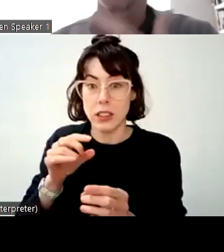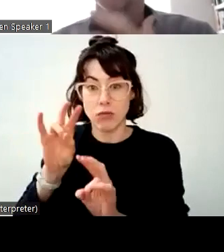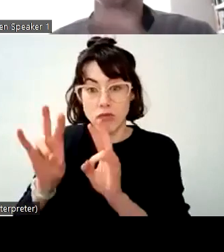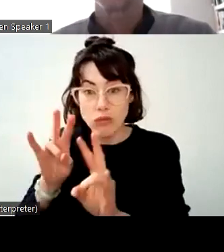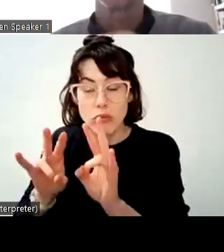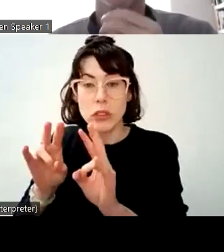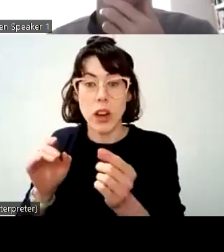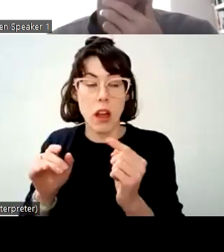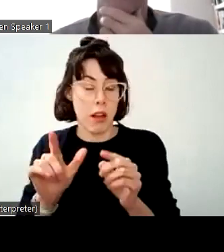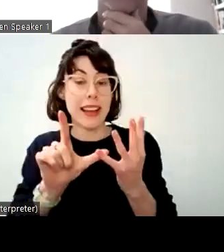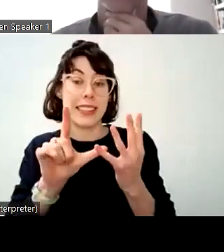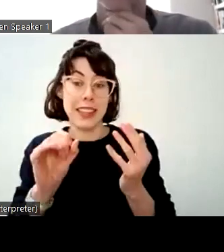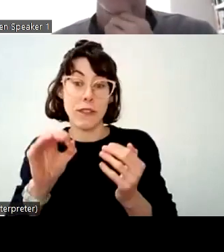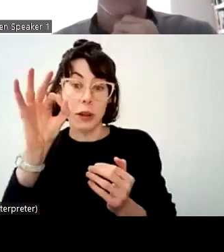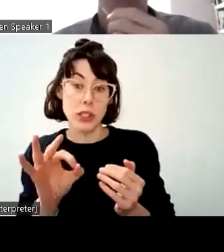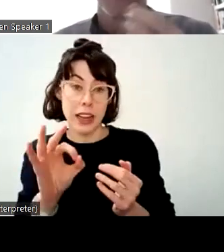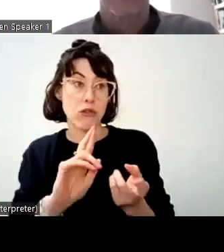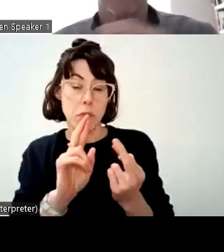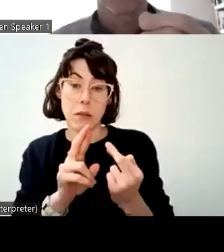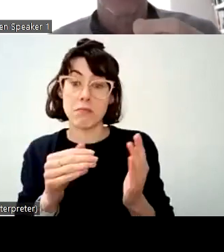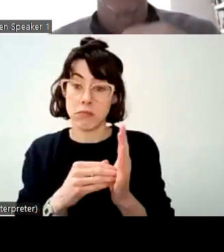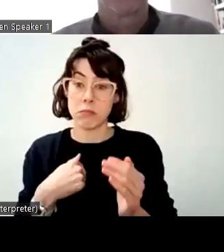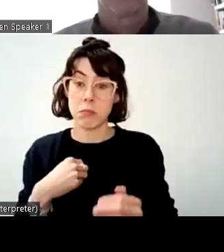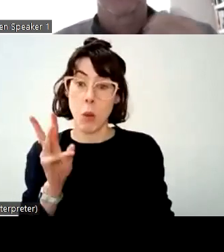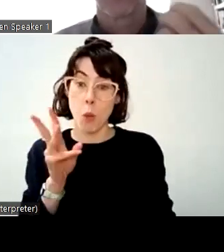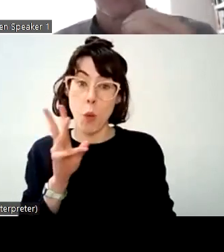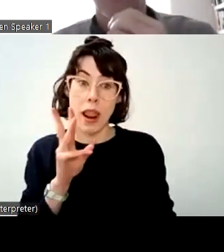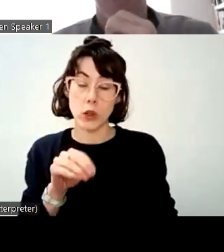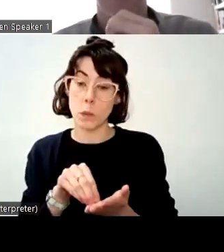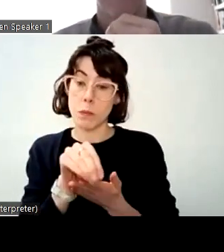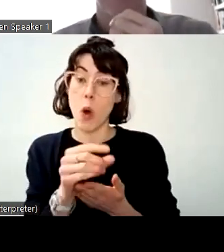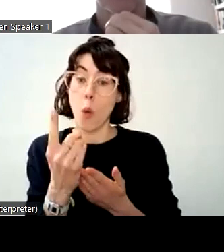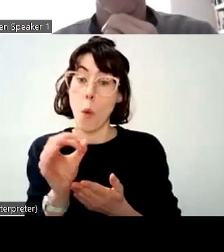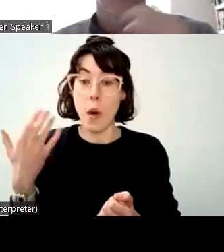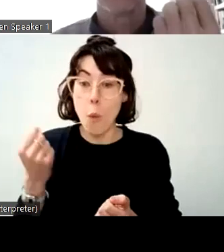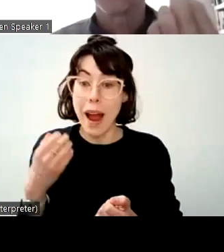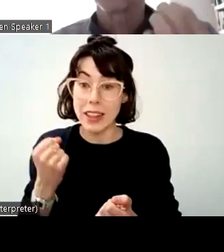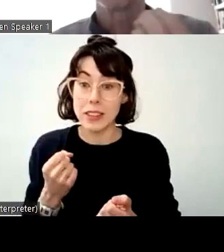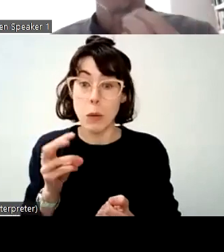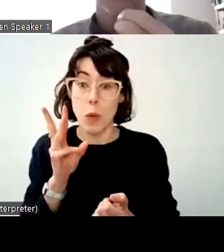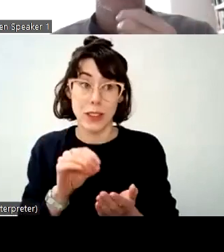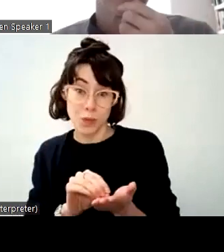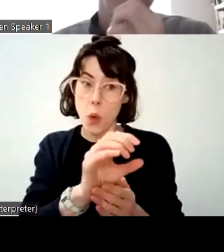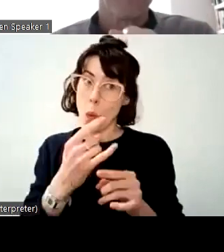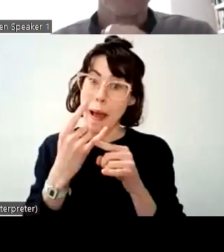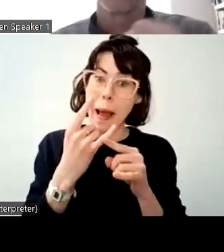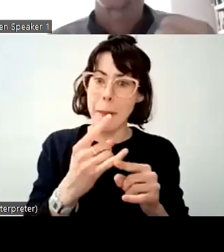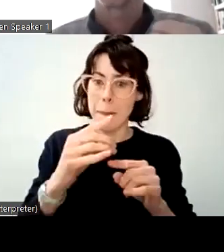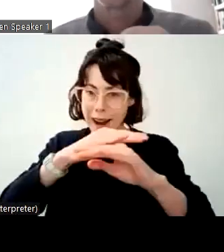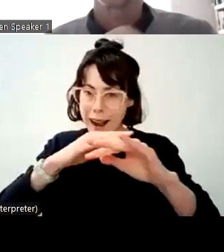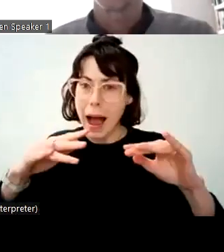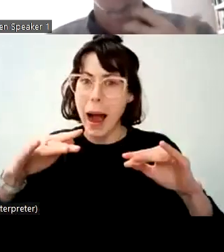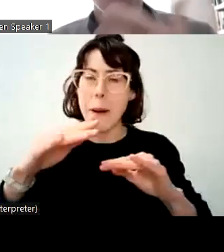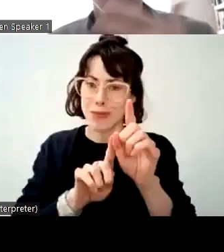surveyed expressed a willingness to contribute 1% of their income towards climate action. Nearly 90% felt that there